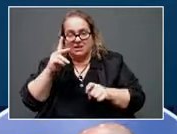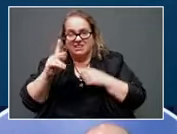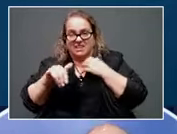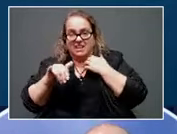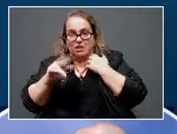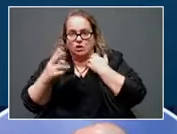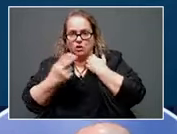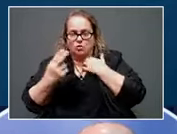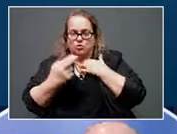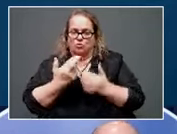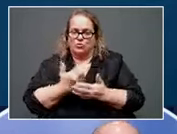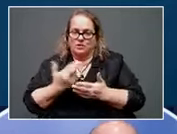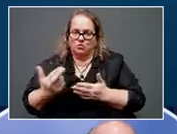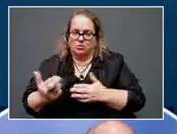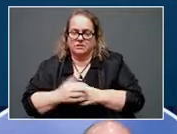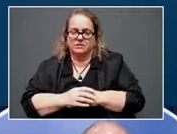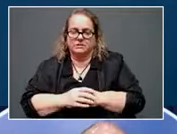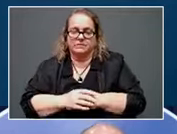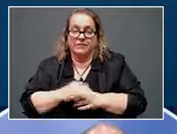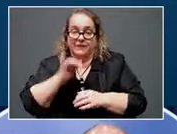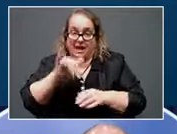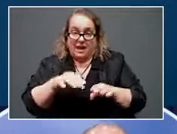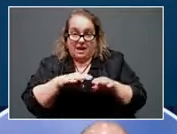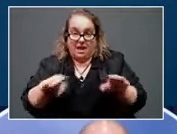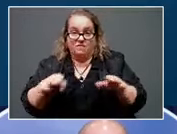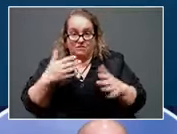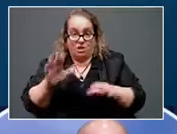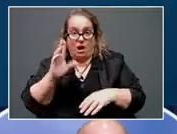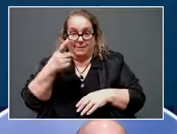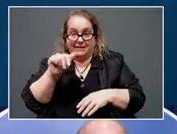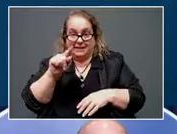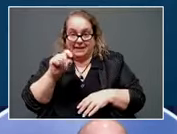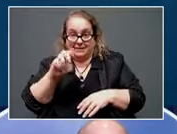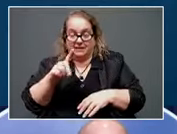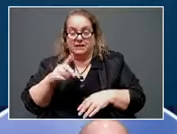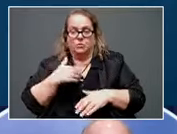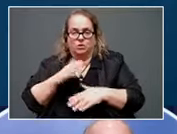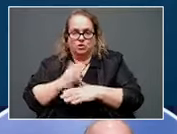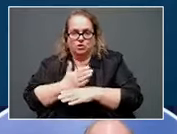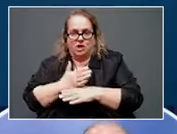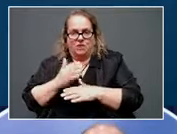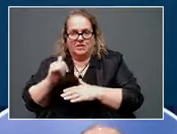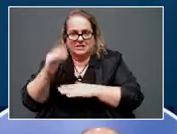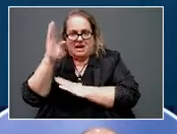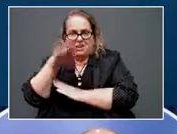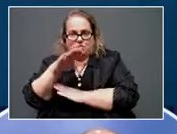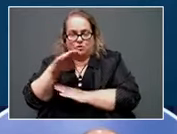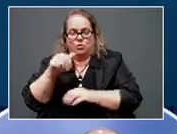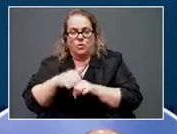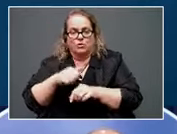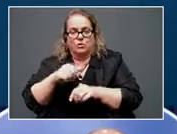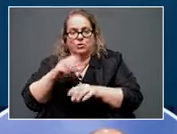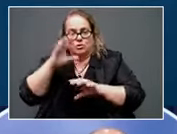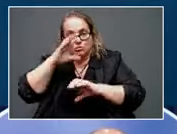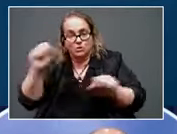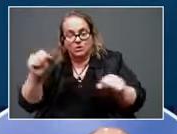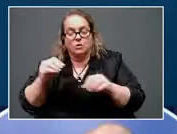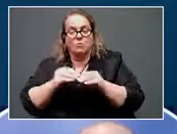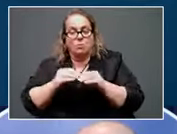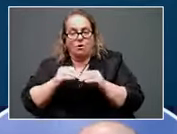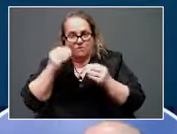all, this level is updated and I think shared this afternoon with some of the superintendents, and more information will follow. And then the